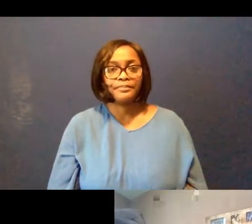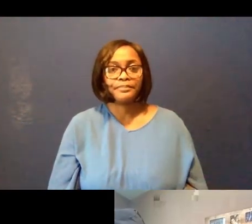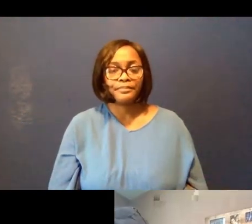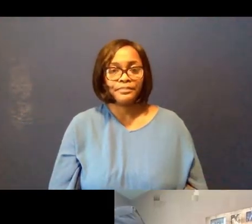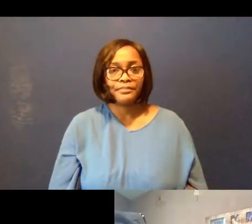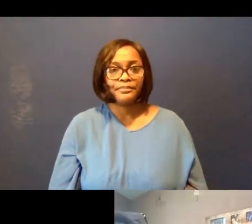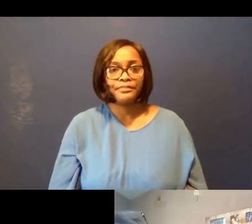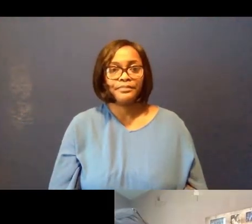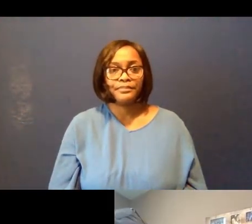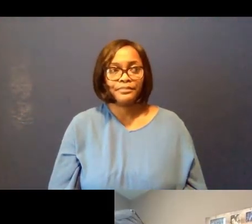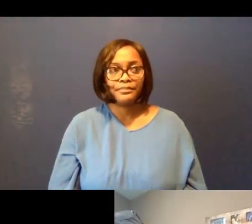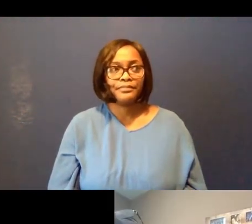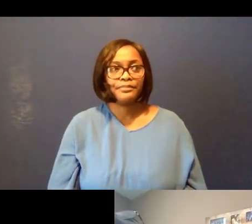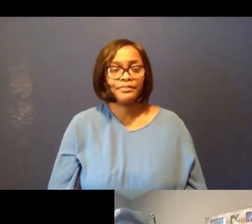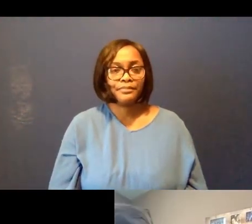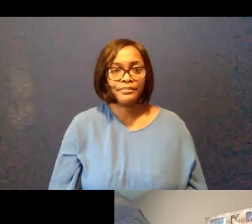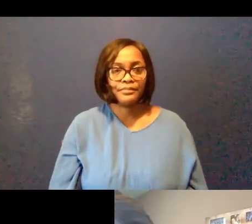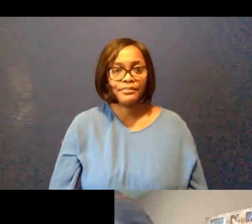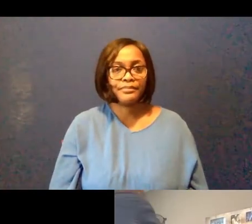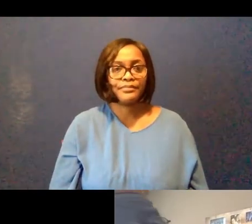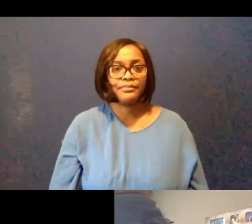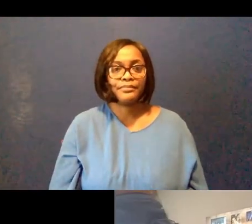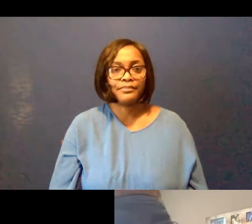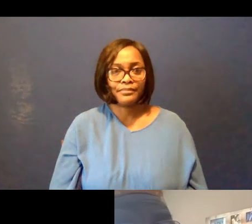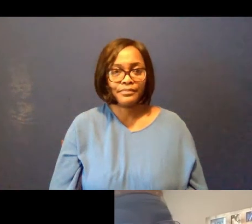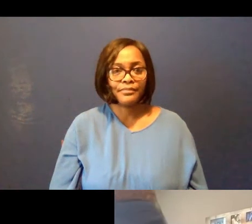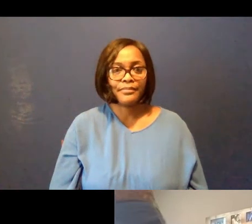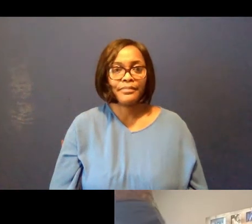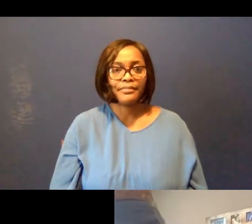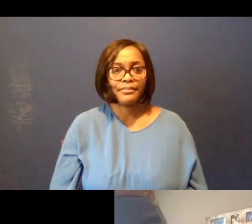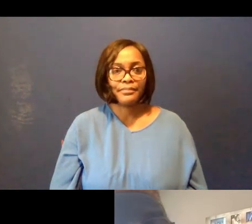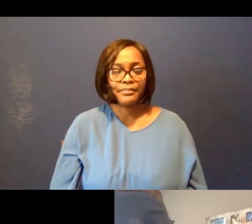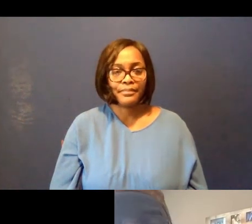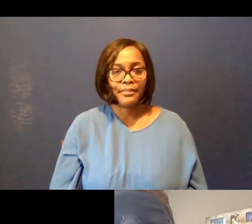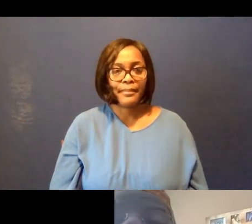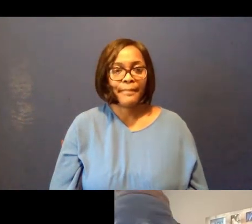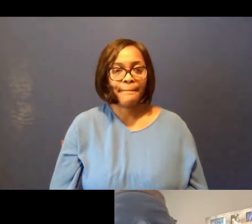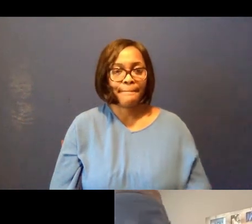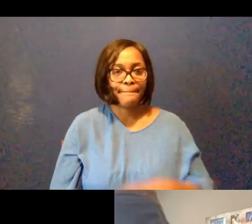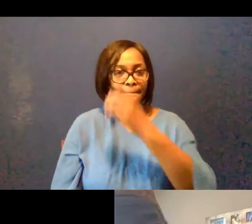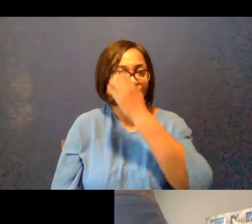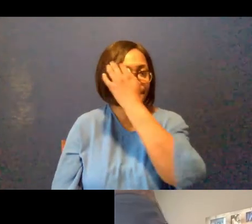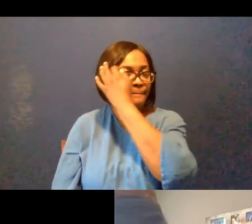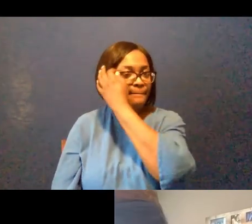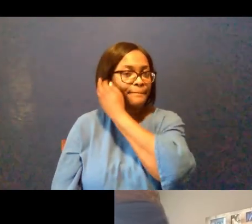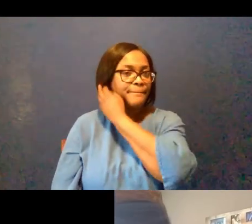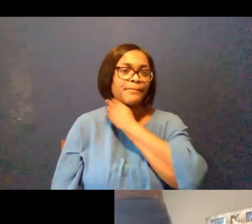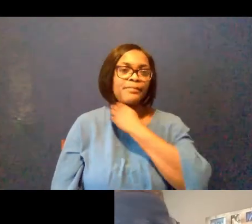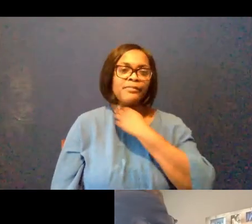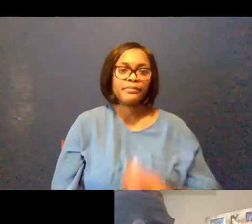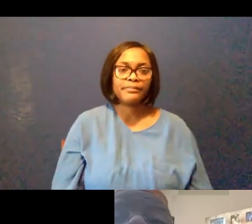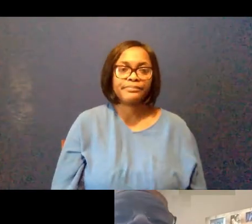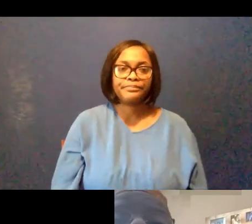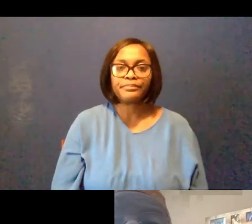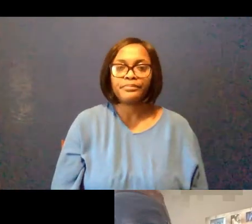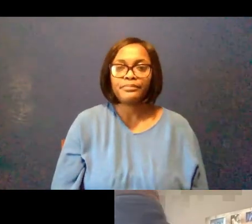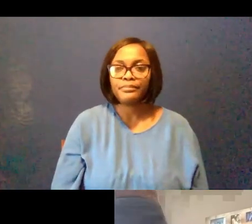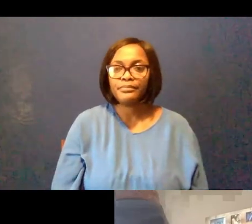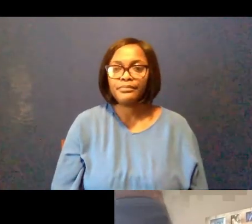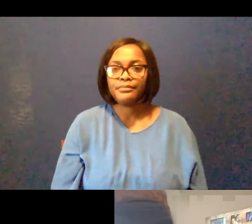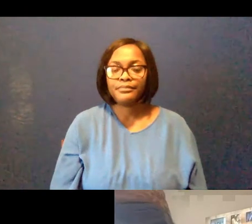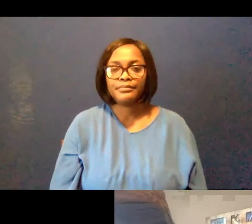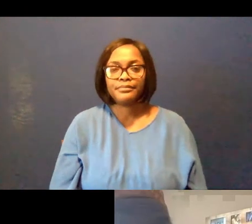they just don't know how to become